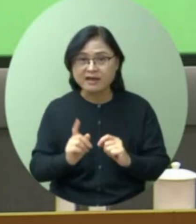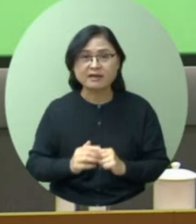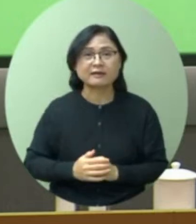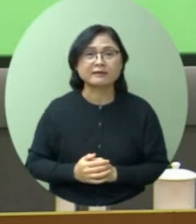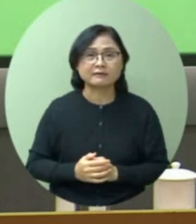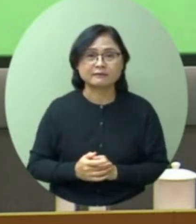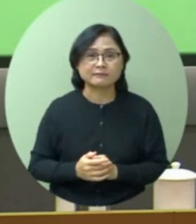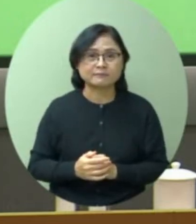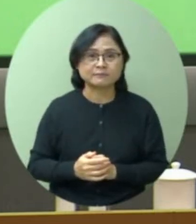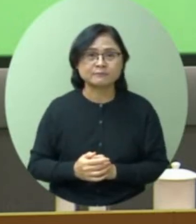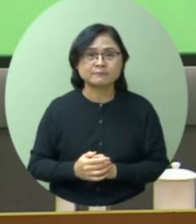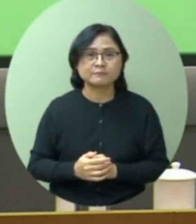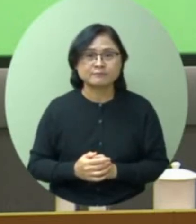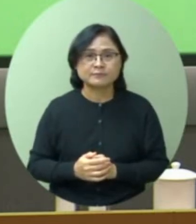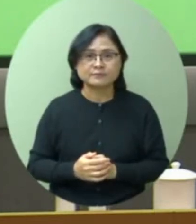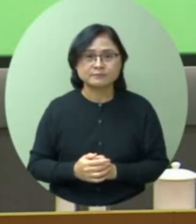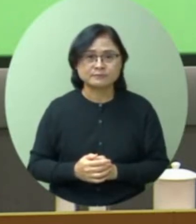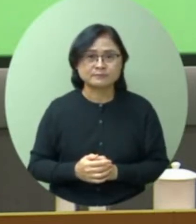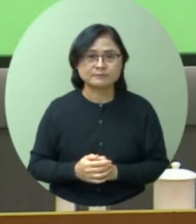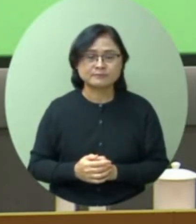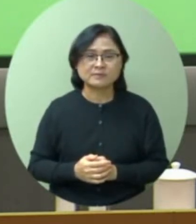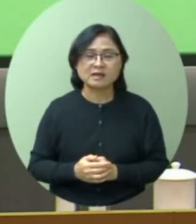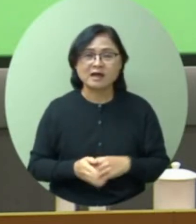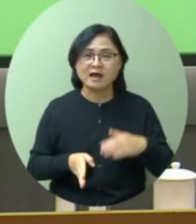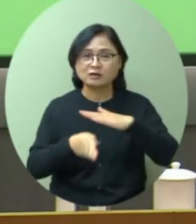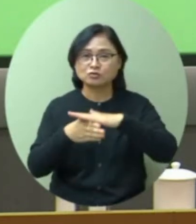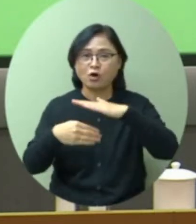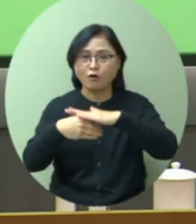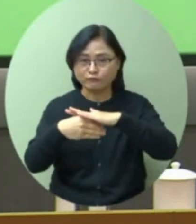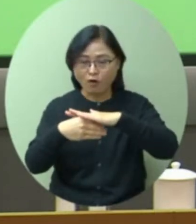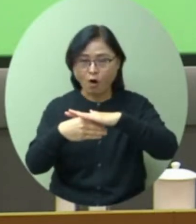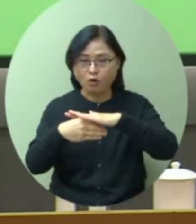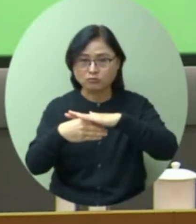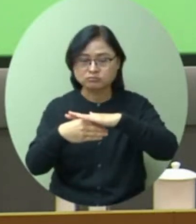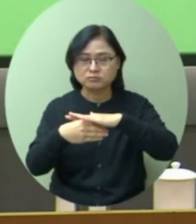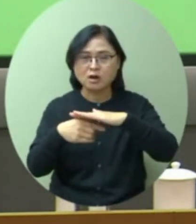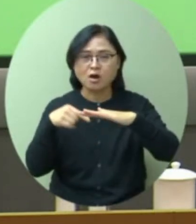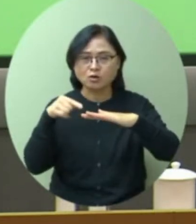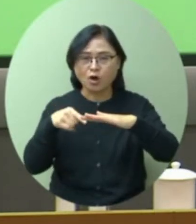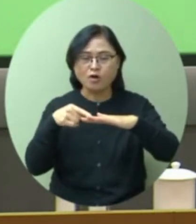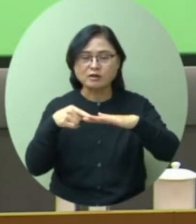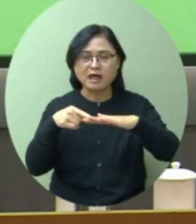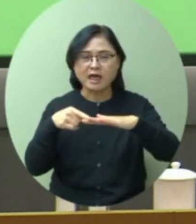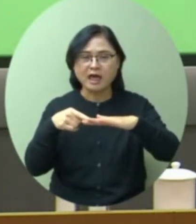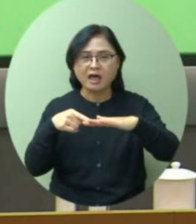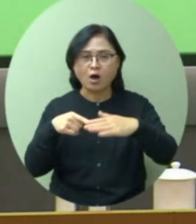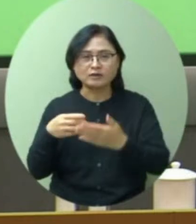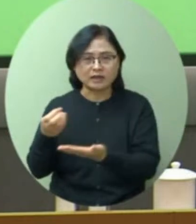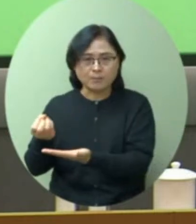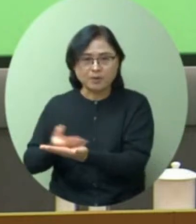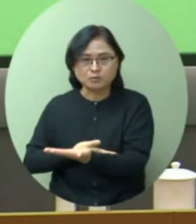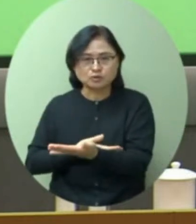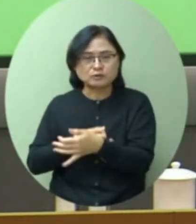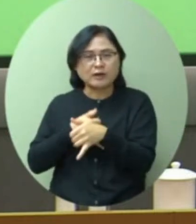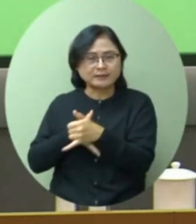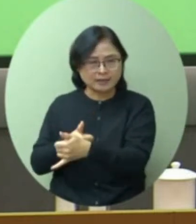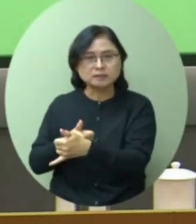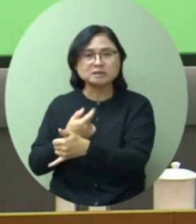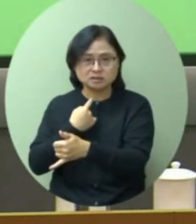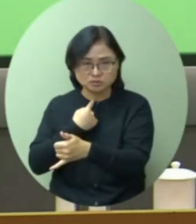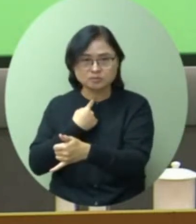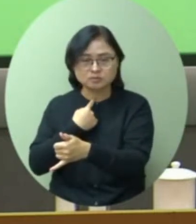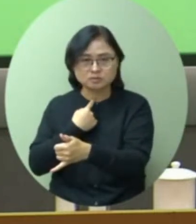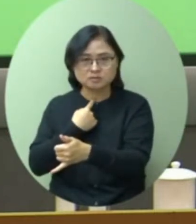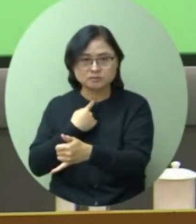standards have to be met, and we will be taking action after a reasonable registration